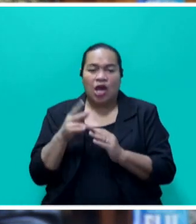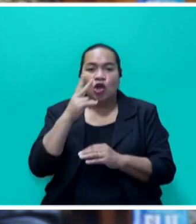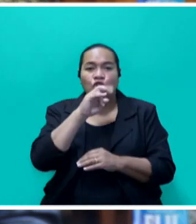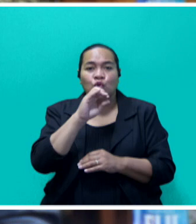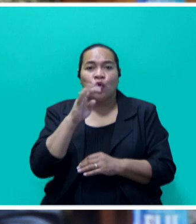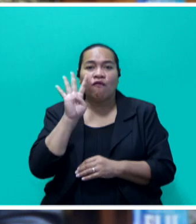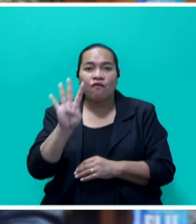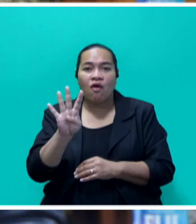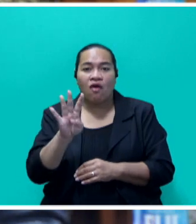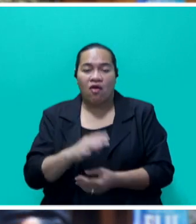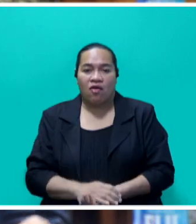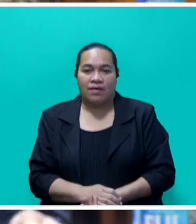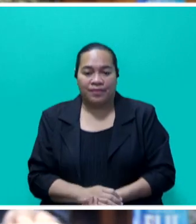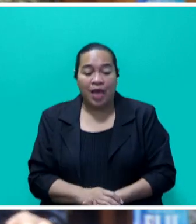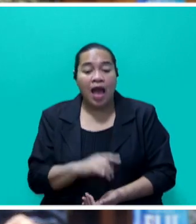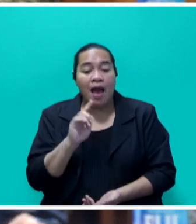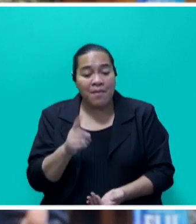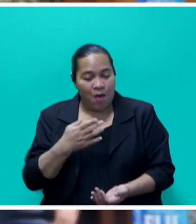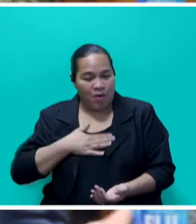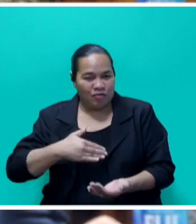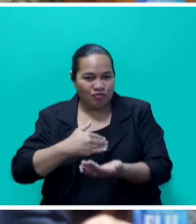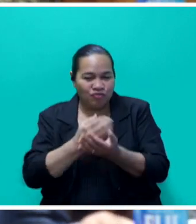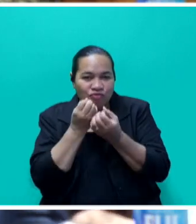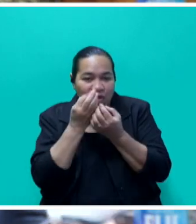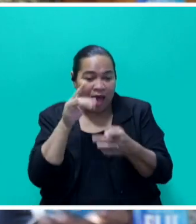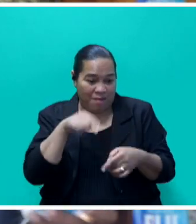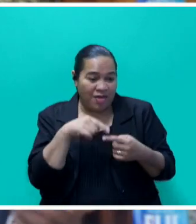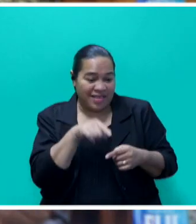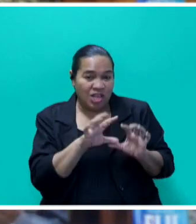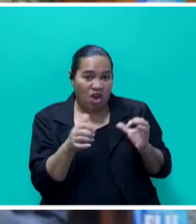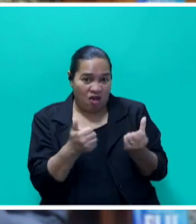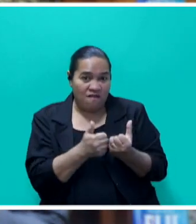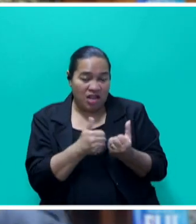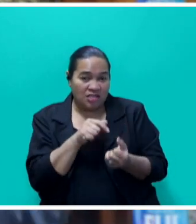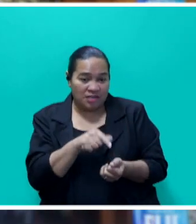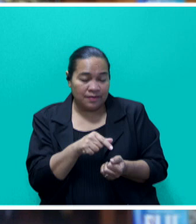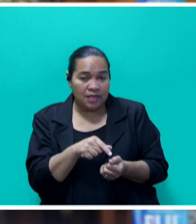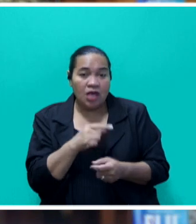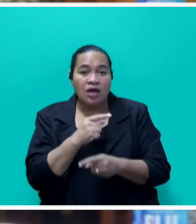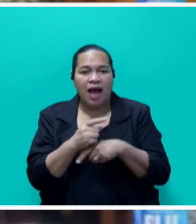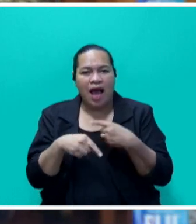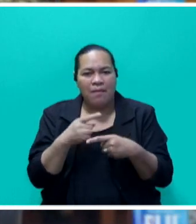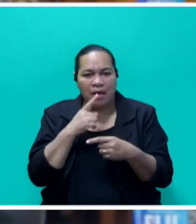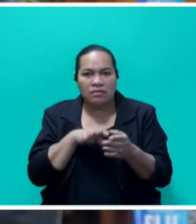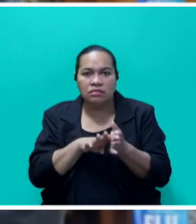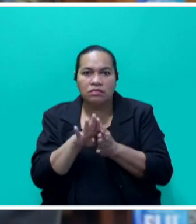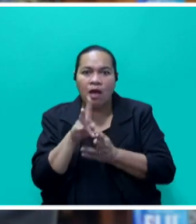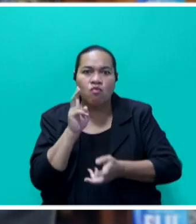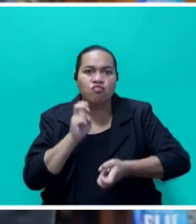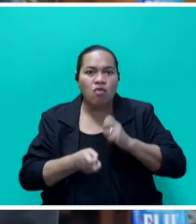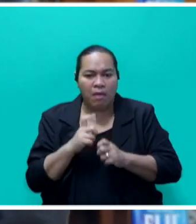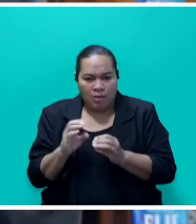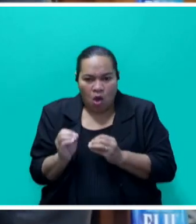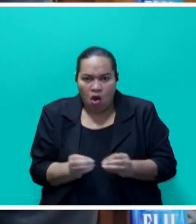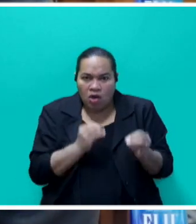But this is what I want to say about the Palemo Convention. It deals with the growing problem of